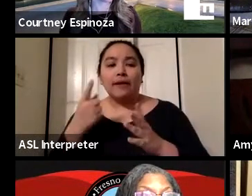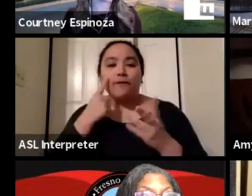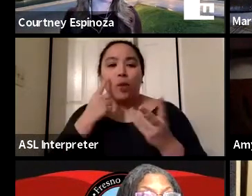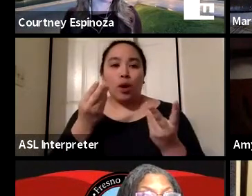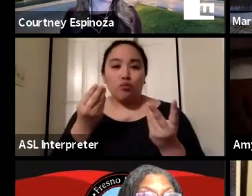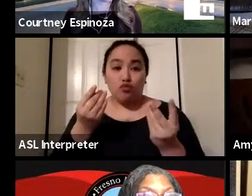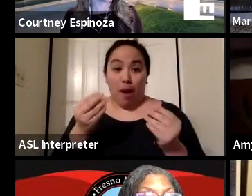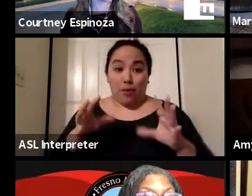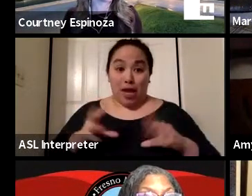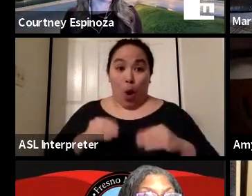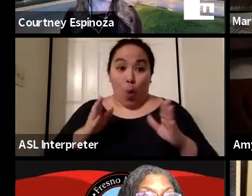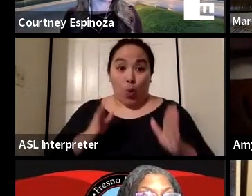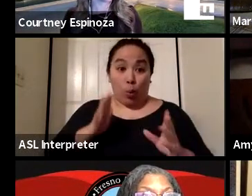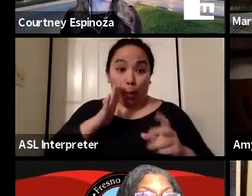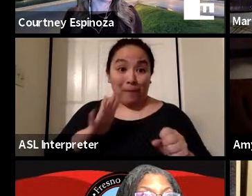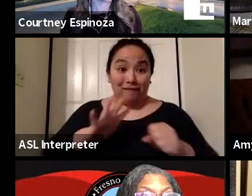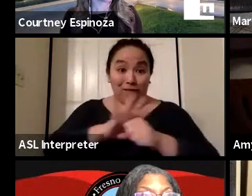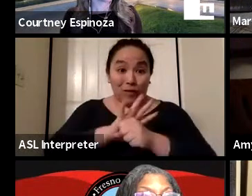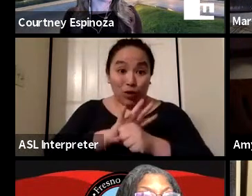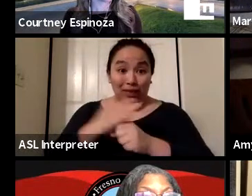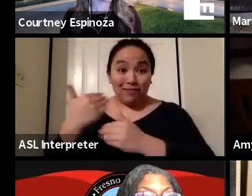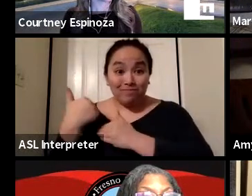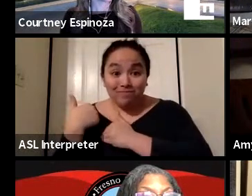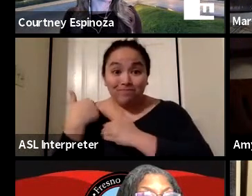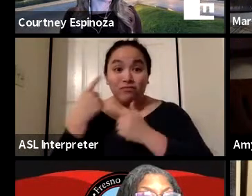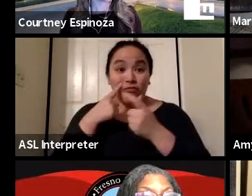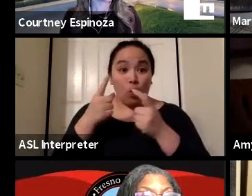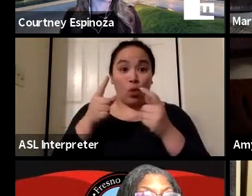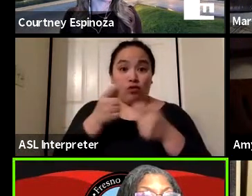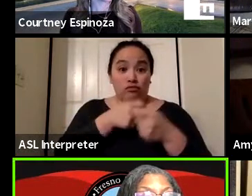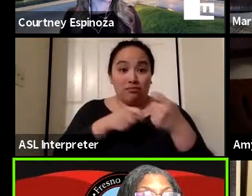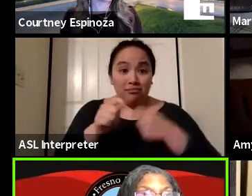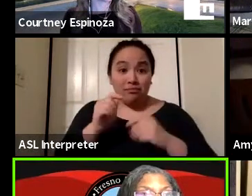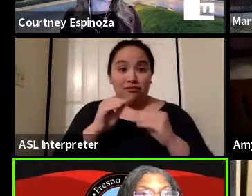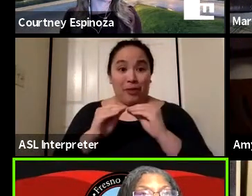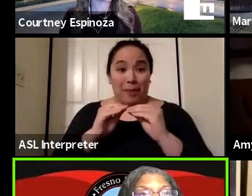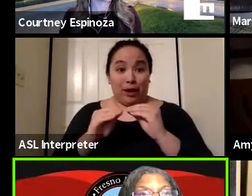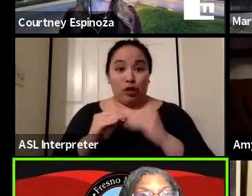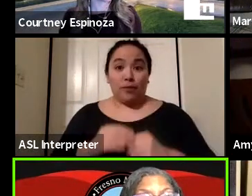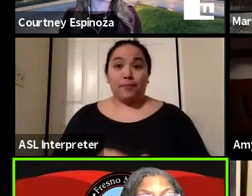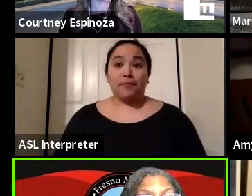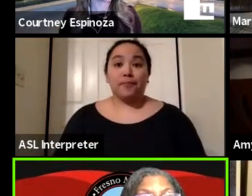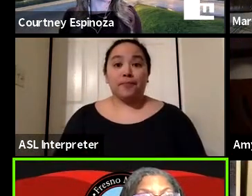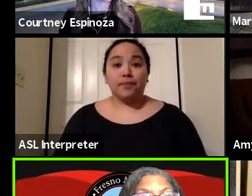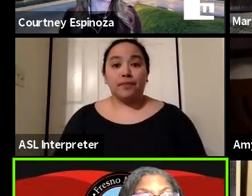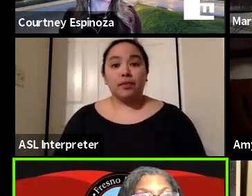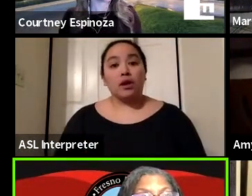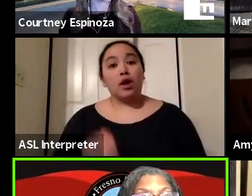be fully responsible for repairs and replacement?